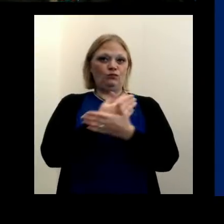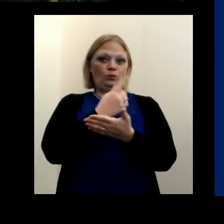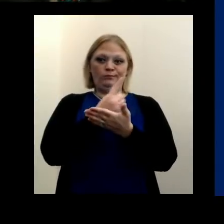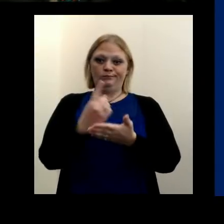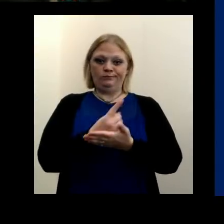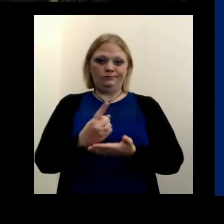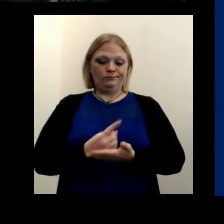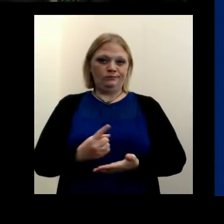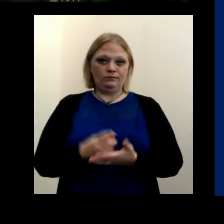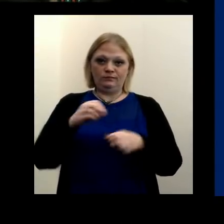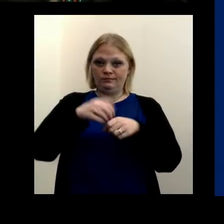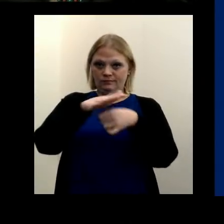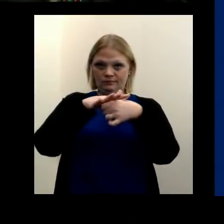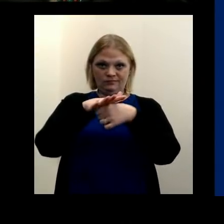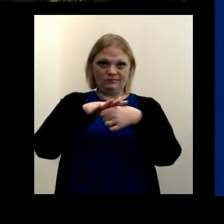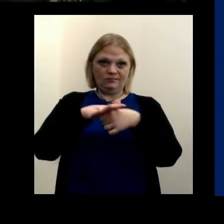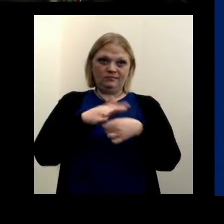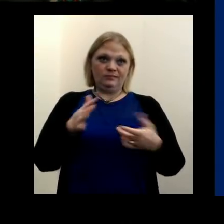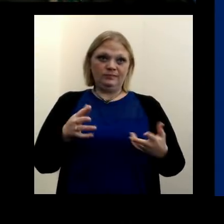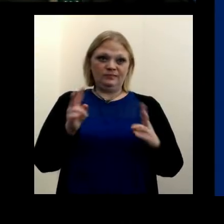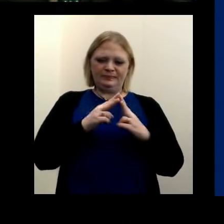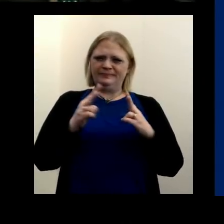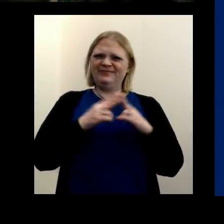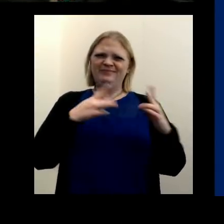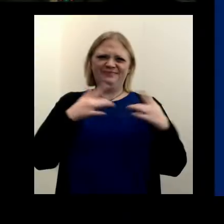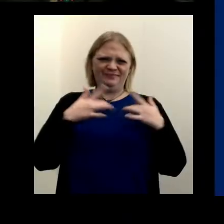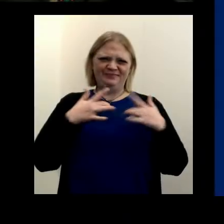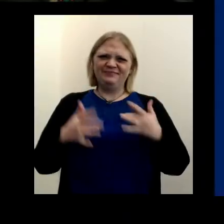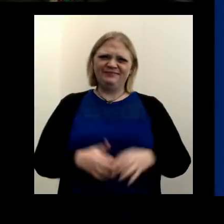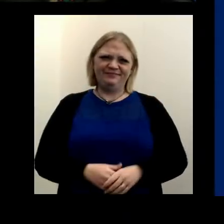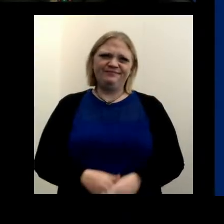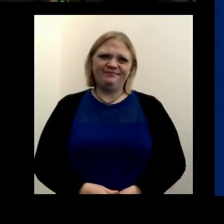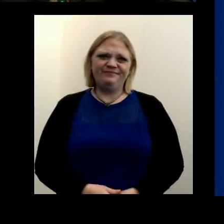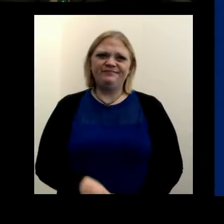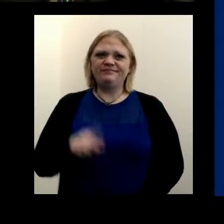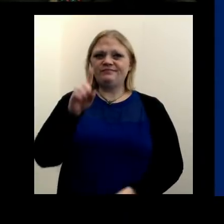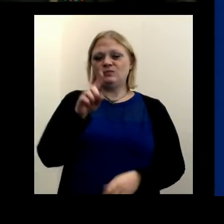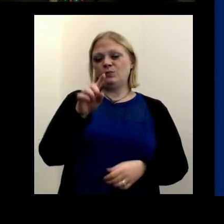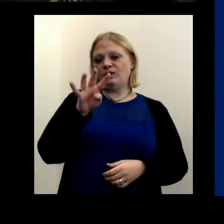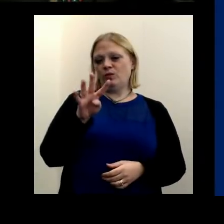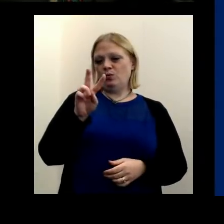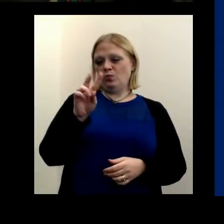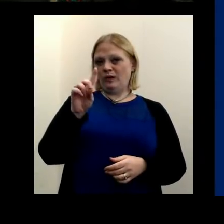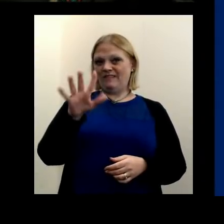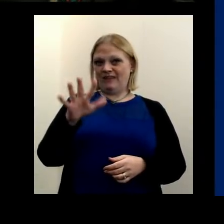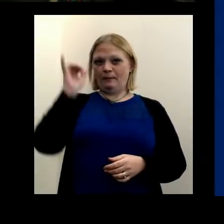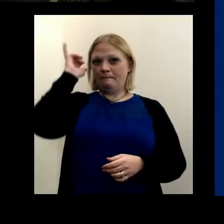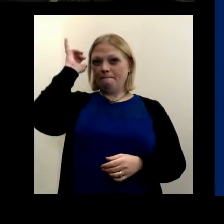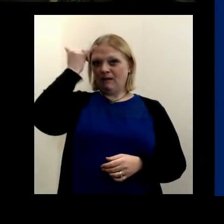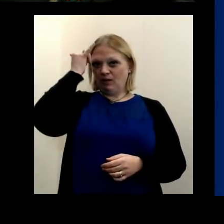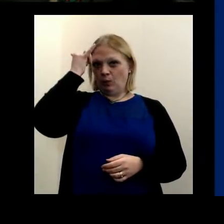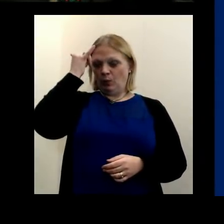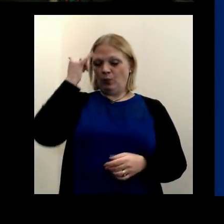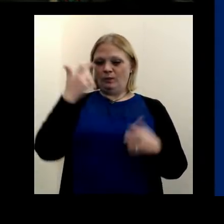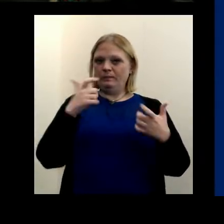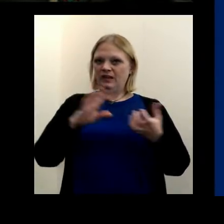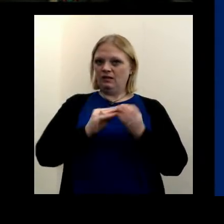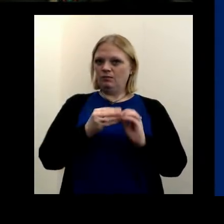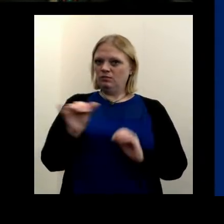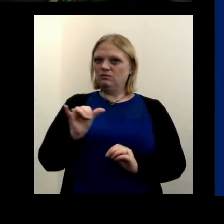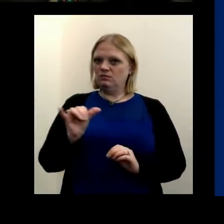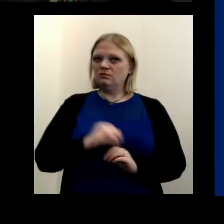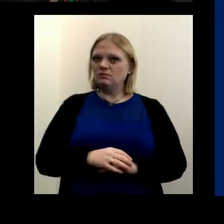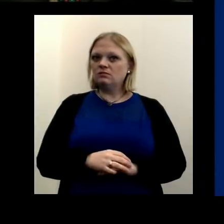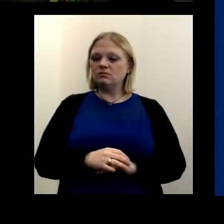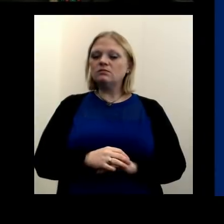in these regions where we are very concerned of. You see 14215 Buffalo, they had a big number as well, though